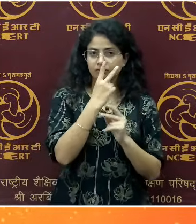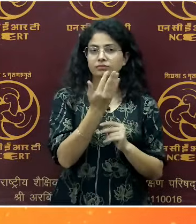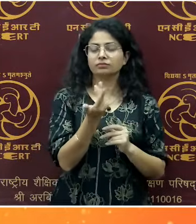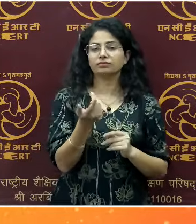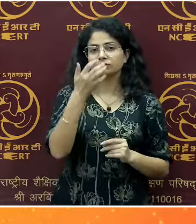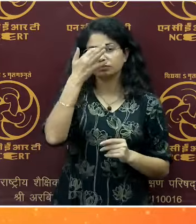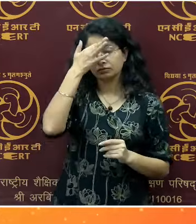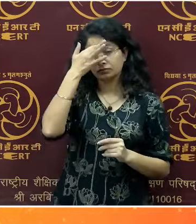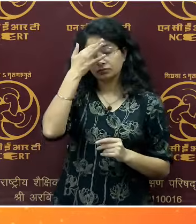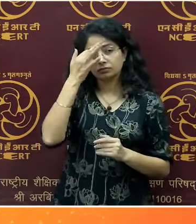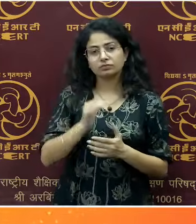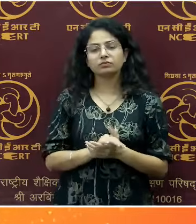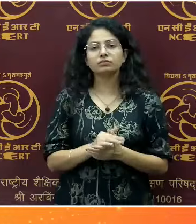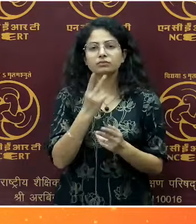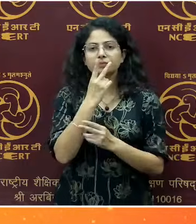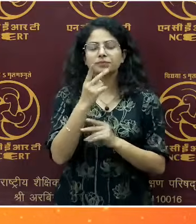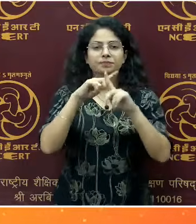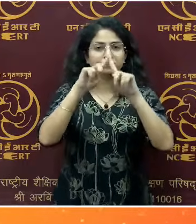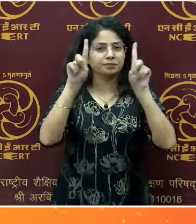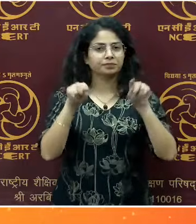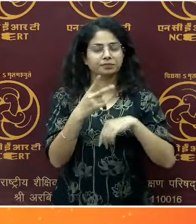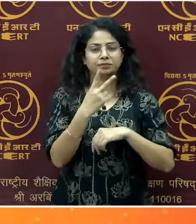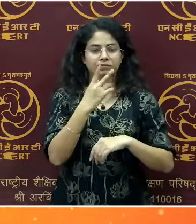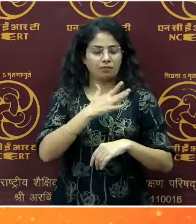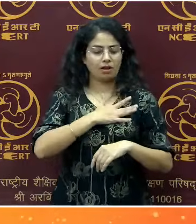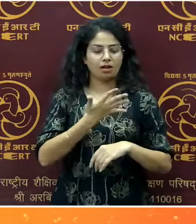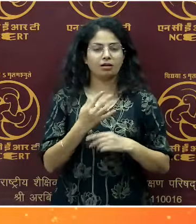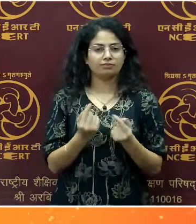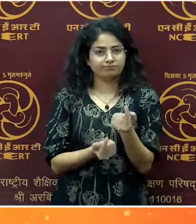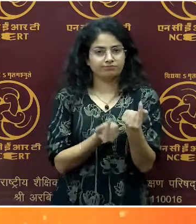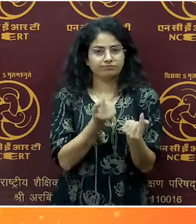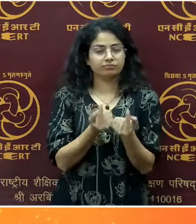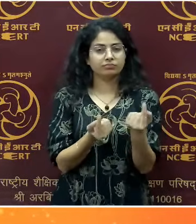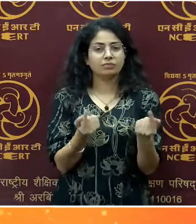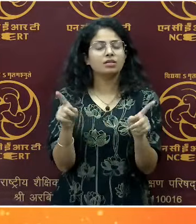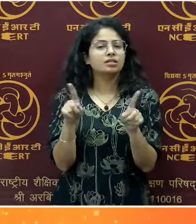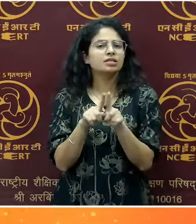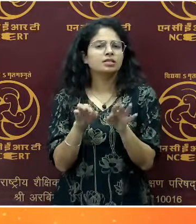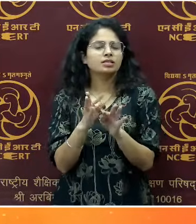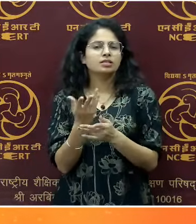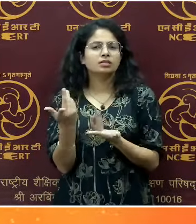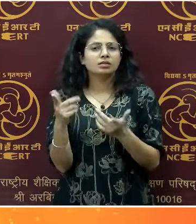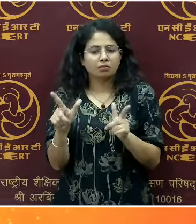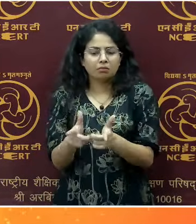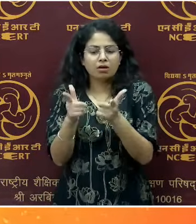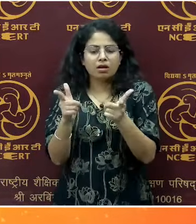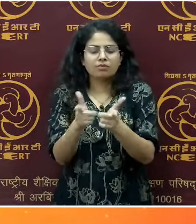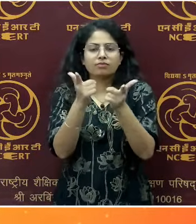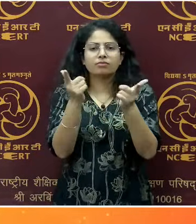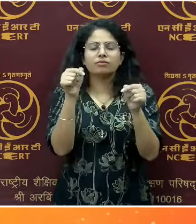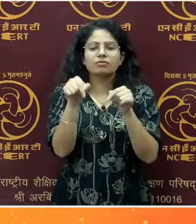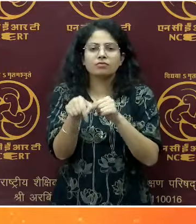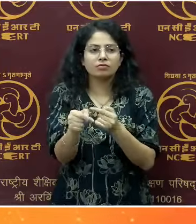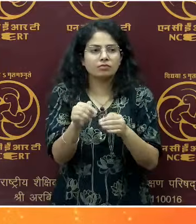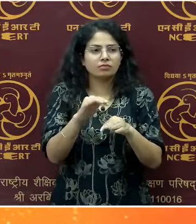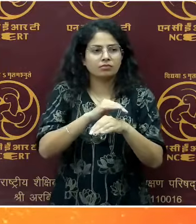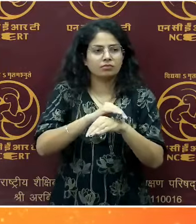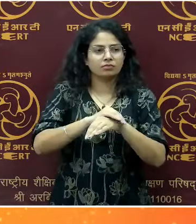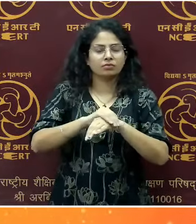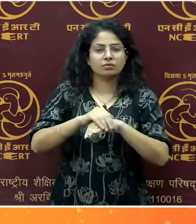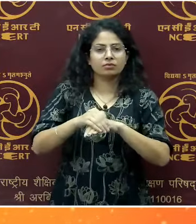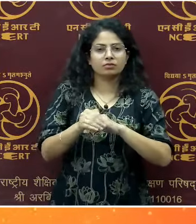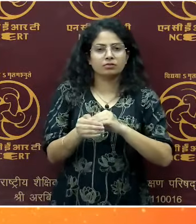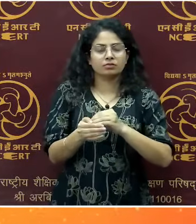the green grass. So you can see, suppose this is that lush forest and it was like the hillock which was filled